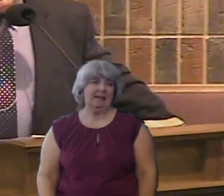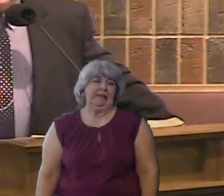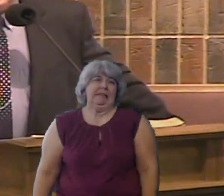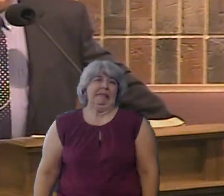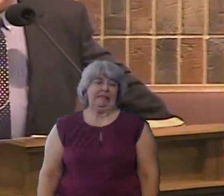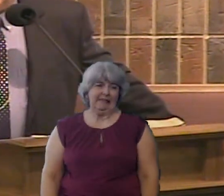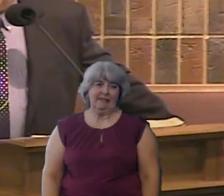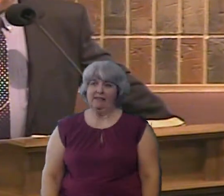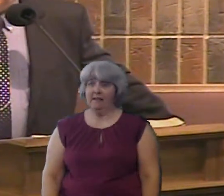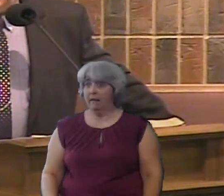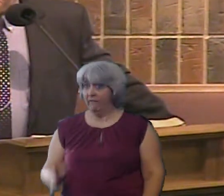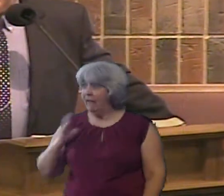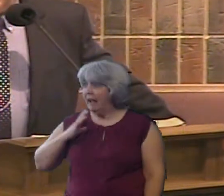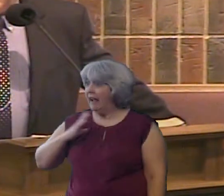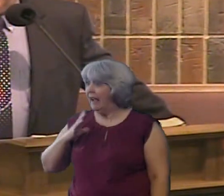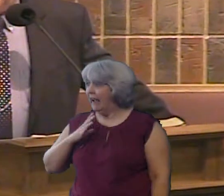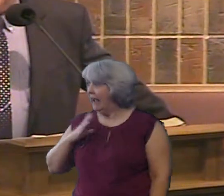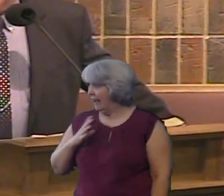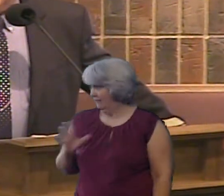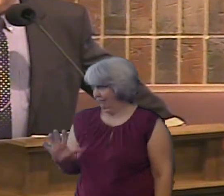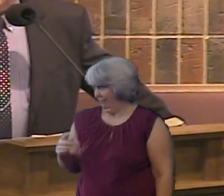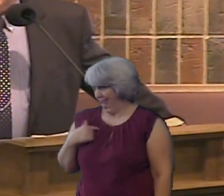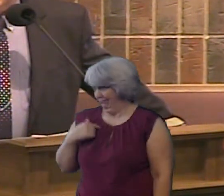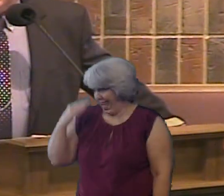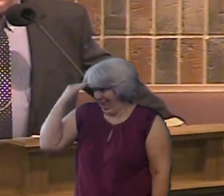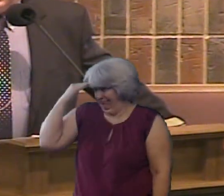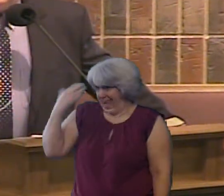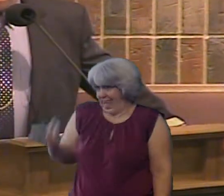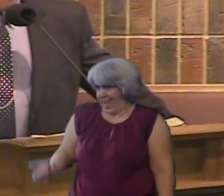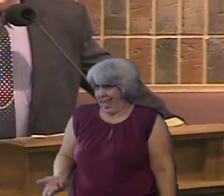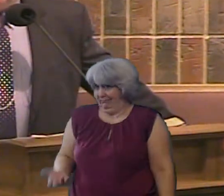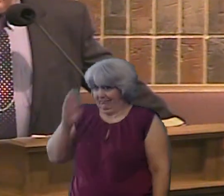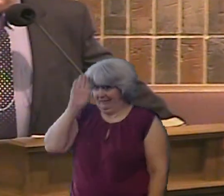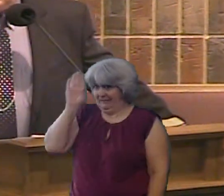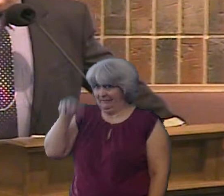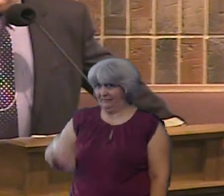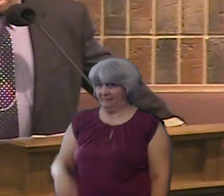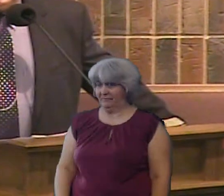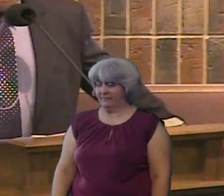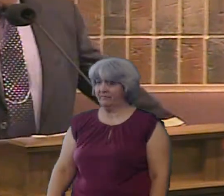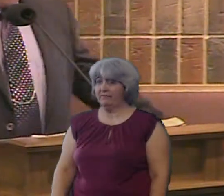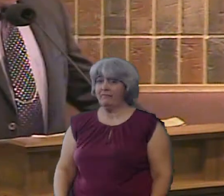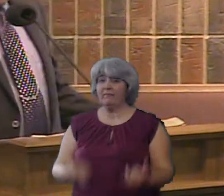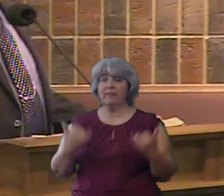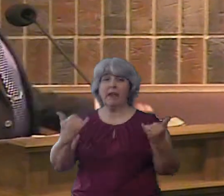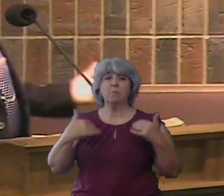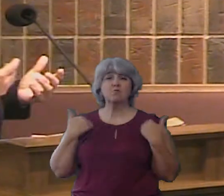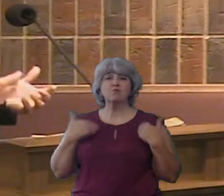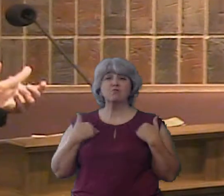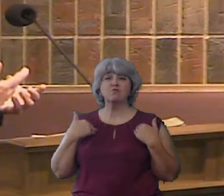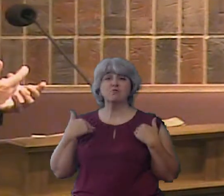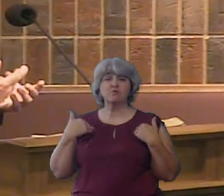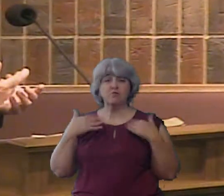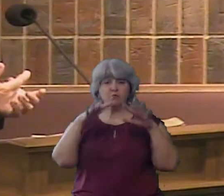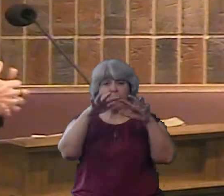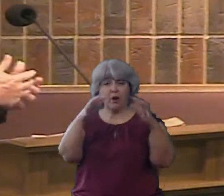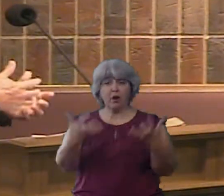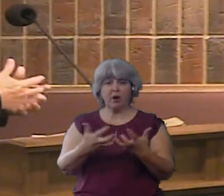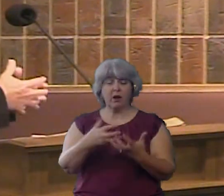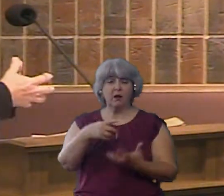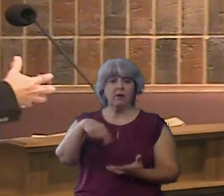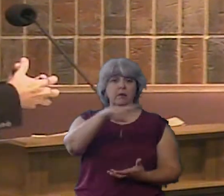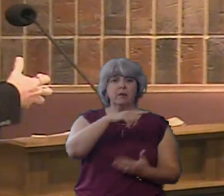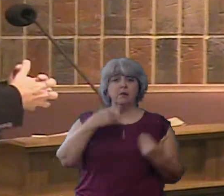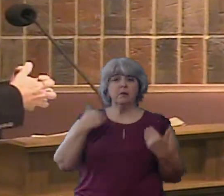I'm okay with that. I really am. In a modern generation where our youth tend to not